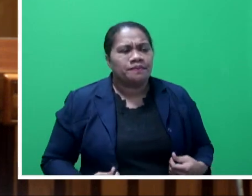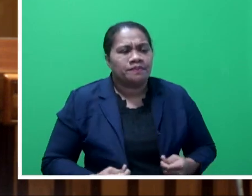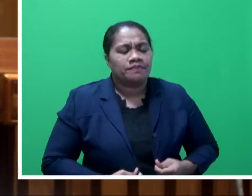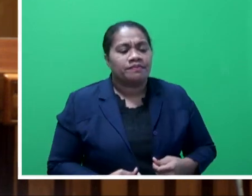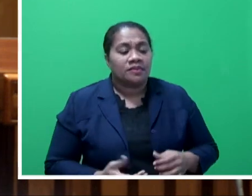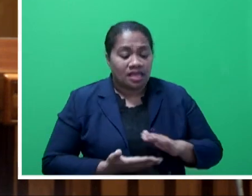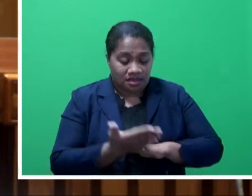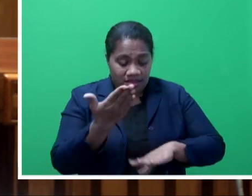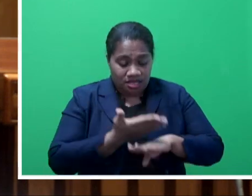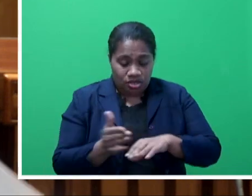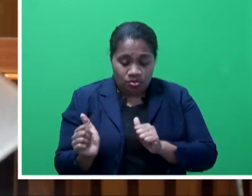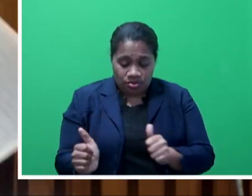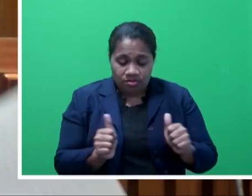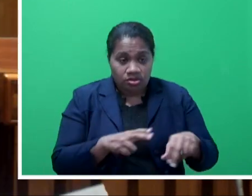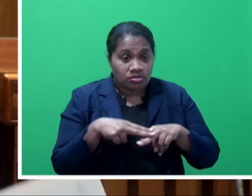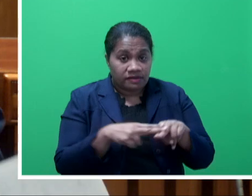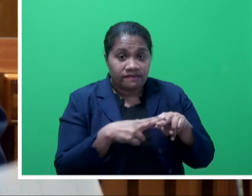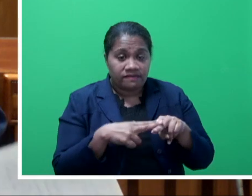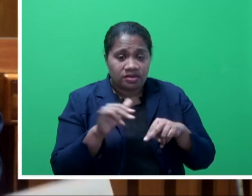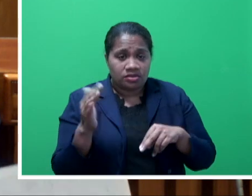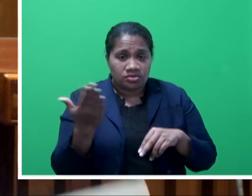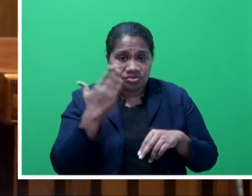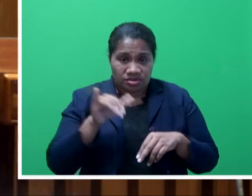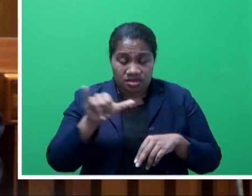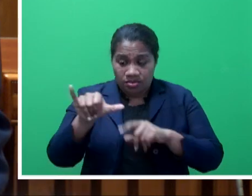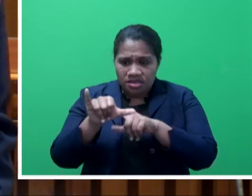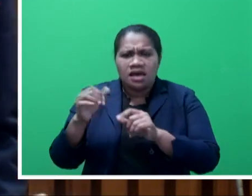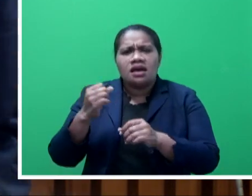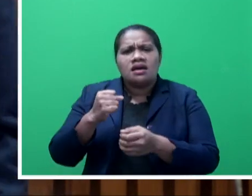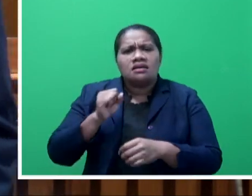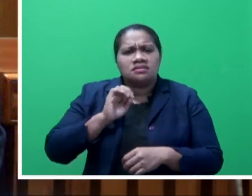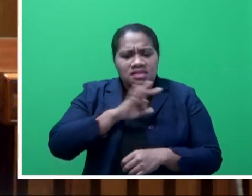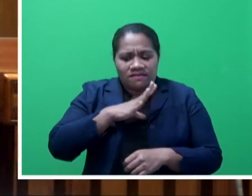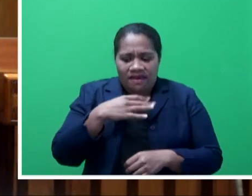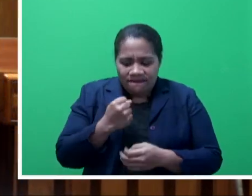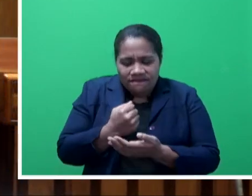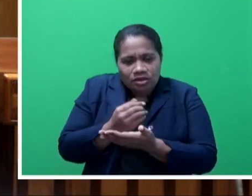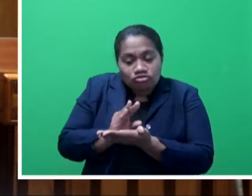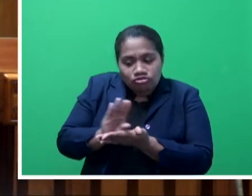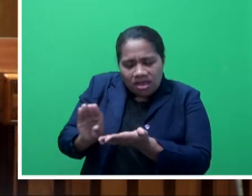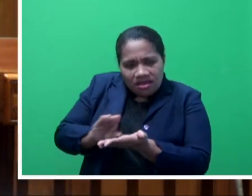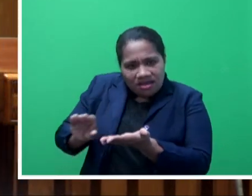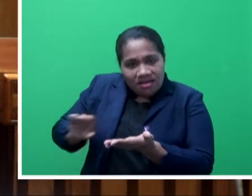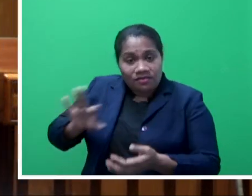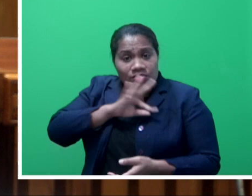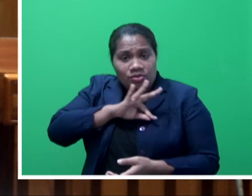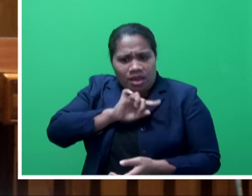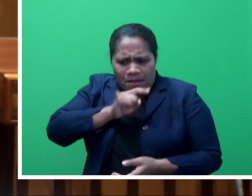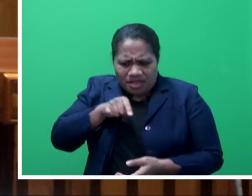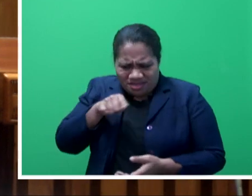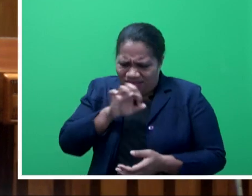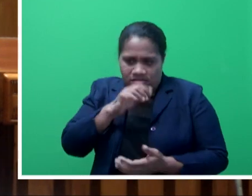arrangement with Fiji Airways, the staff had a share of the profit. That did not happen when Qantas was in control of